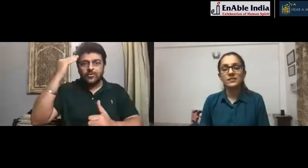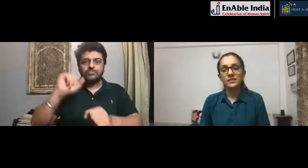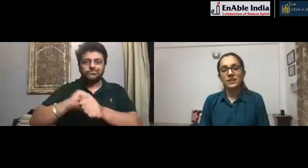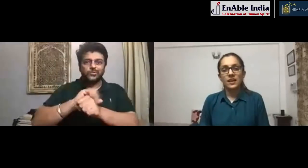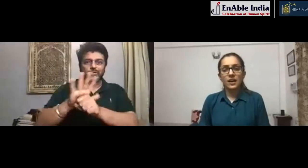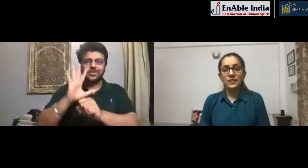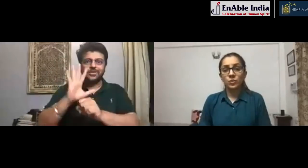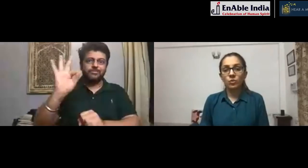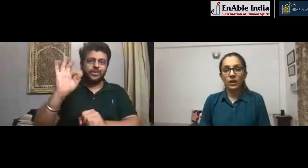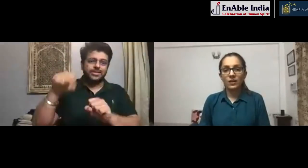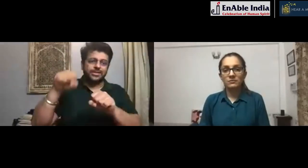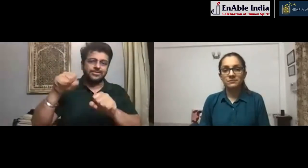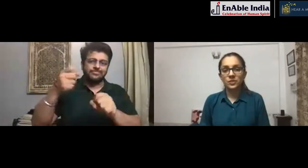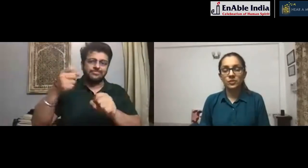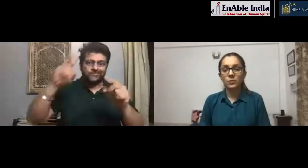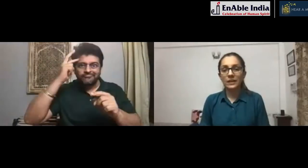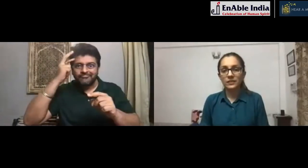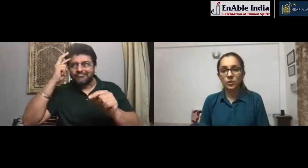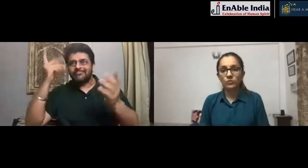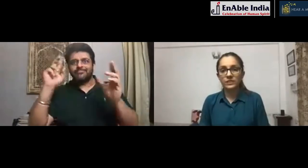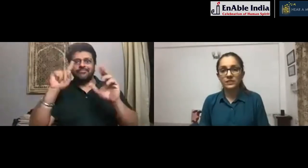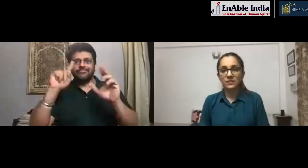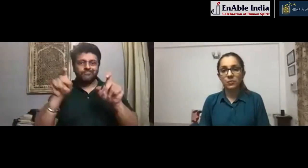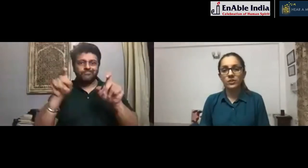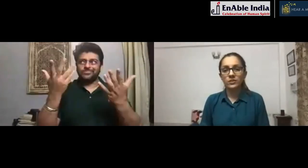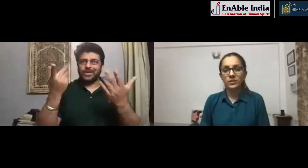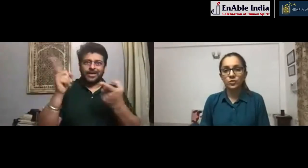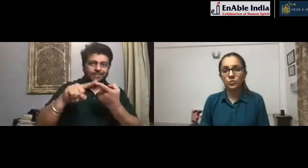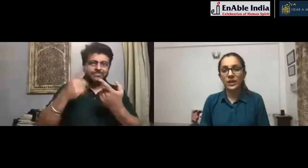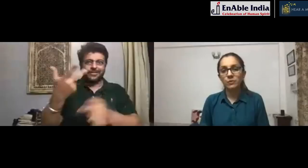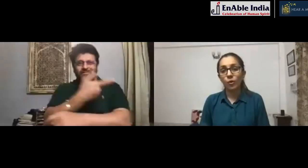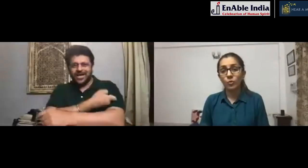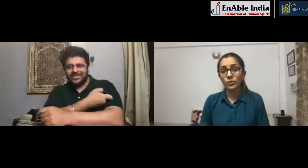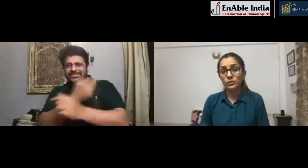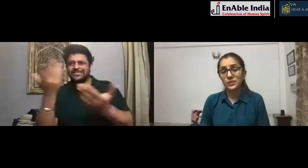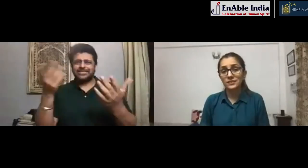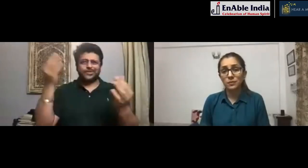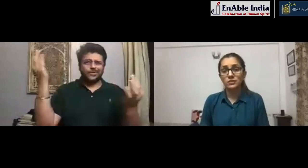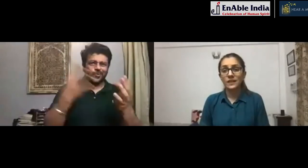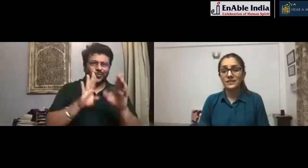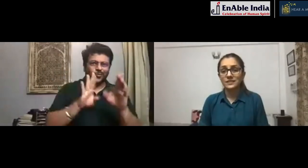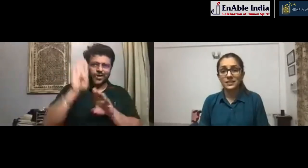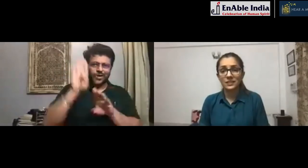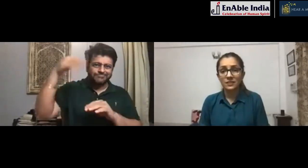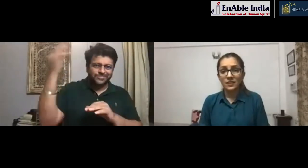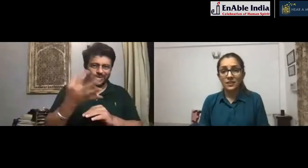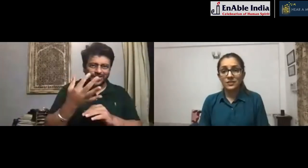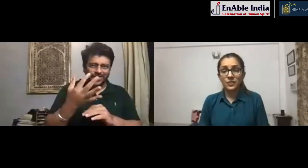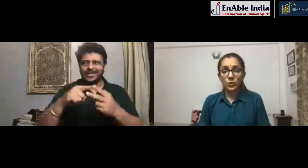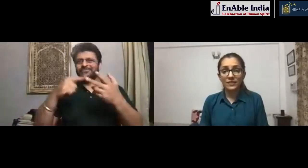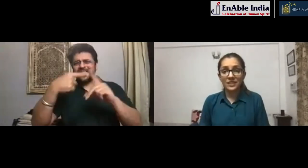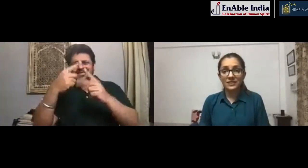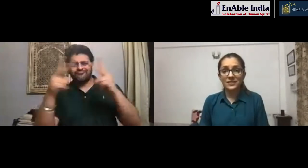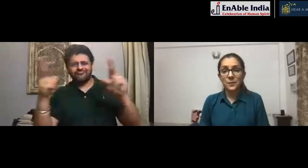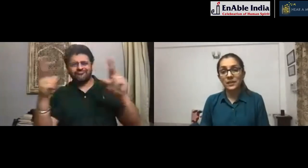today. I know coronavirus COVID is an important issue, and we all want to discuss about the vaccine, the